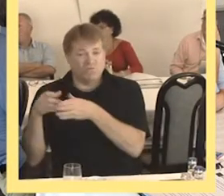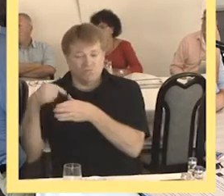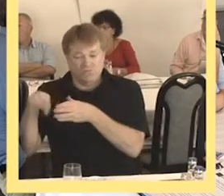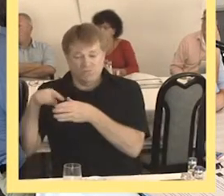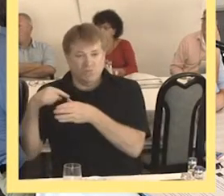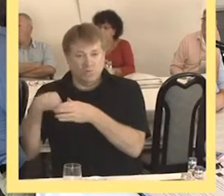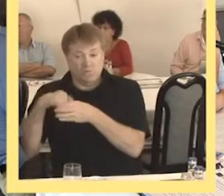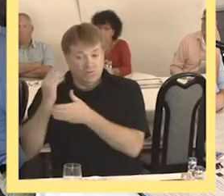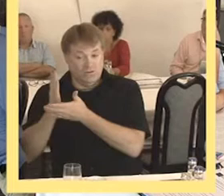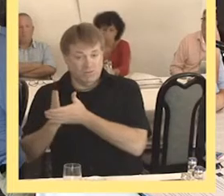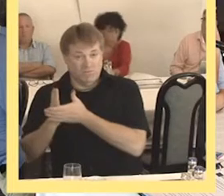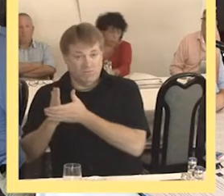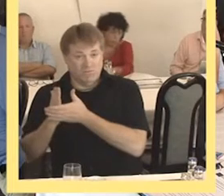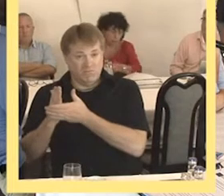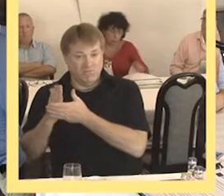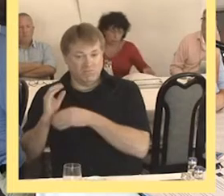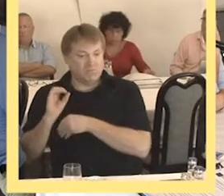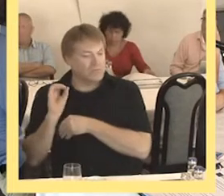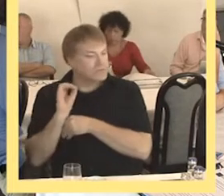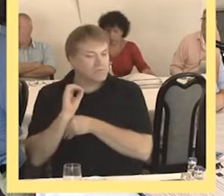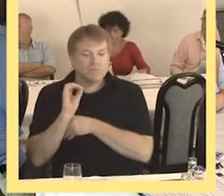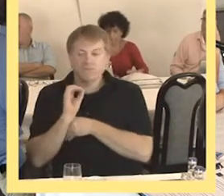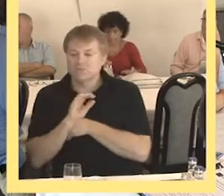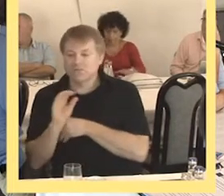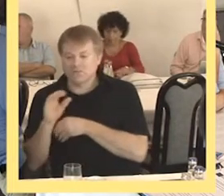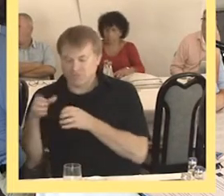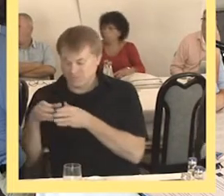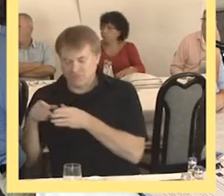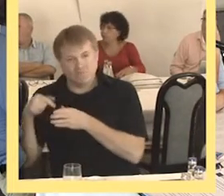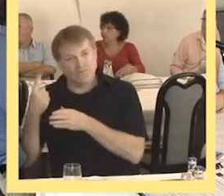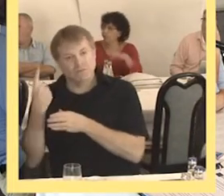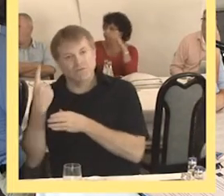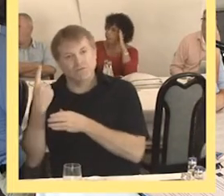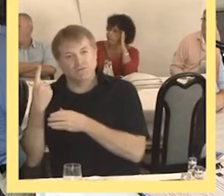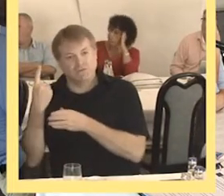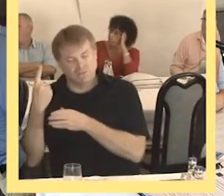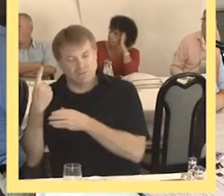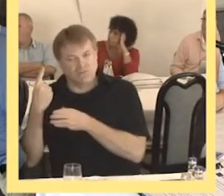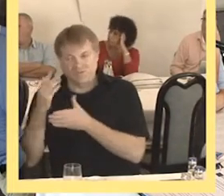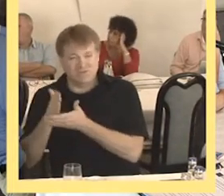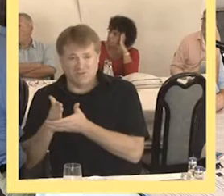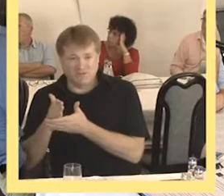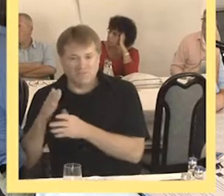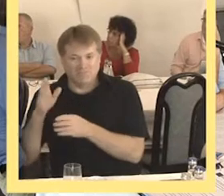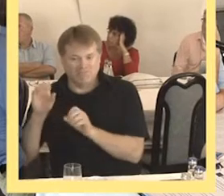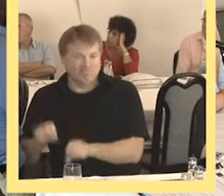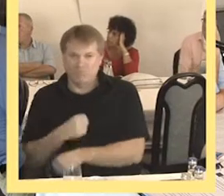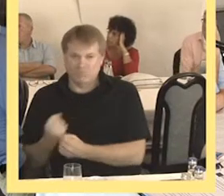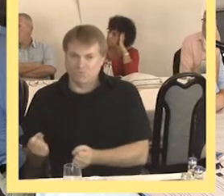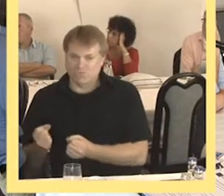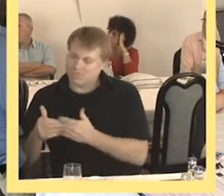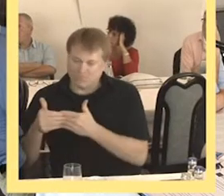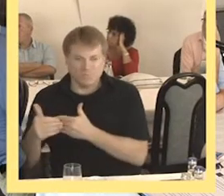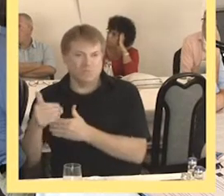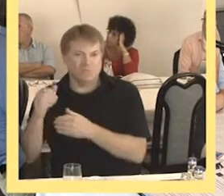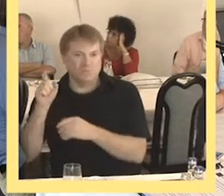And this should remind us that in terms of the projects, we had an excellent expert input